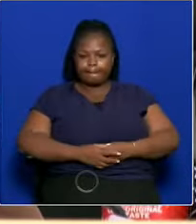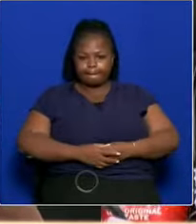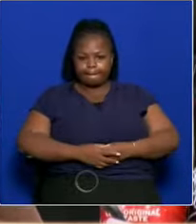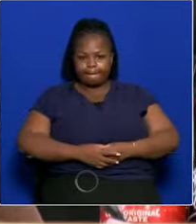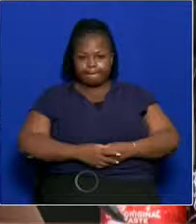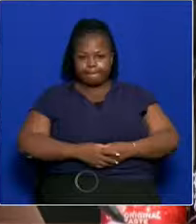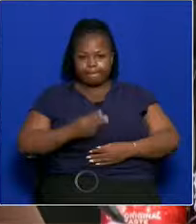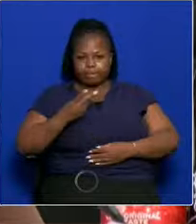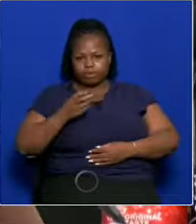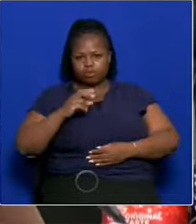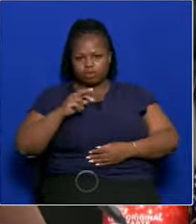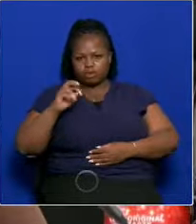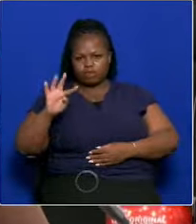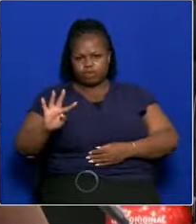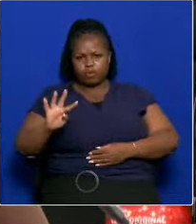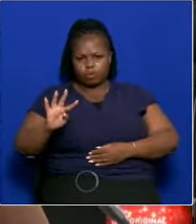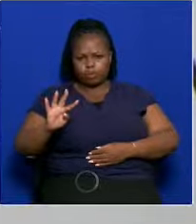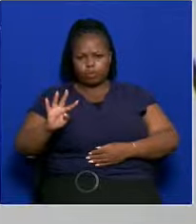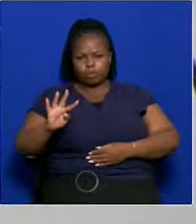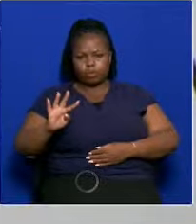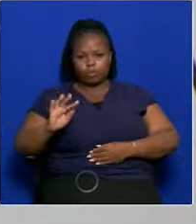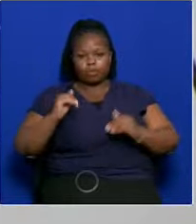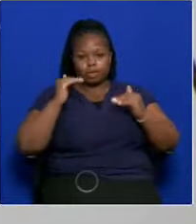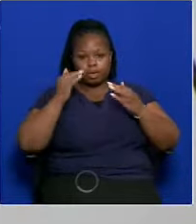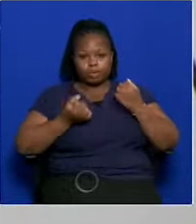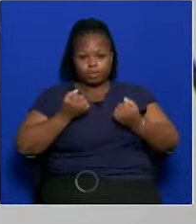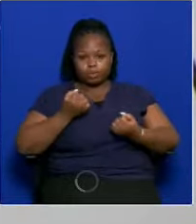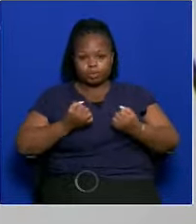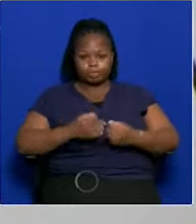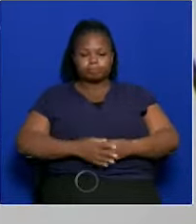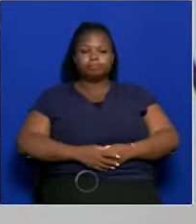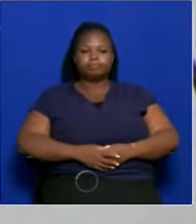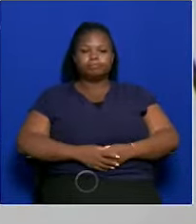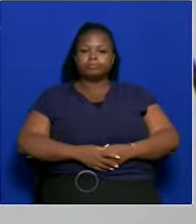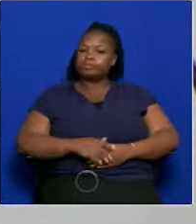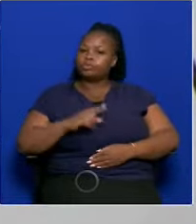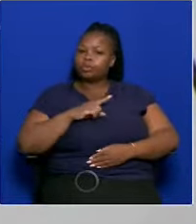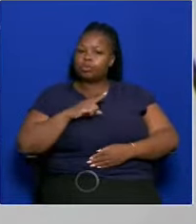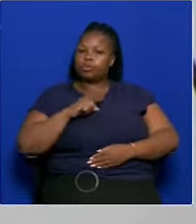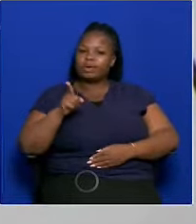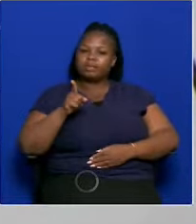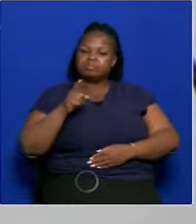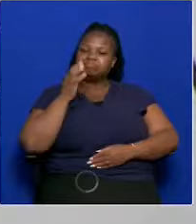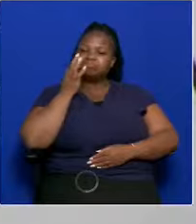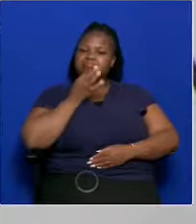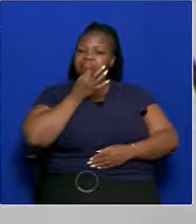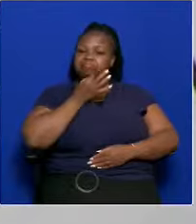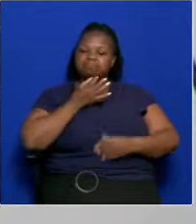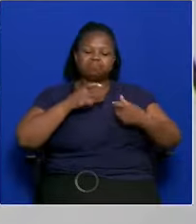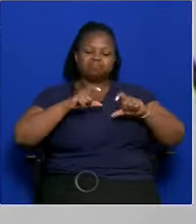2024, in the High Court. And the Yeah. purpose of it is described there in paragraph 80.